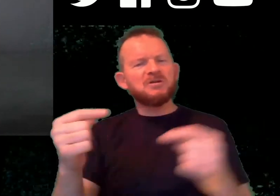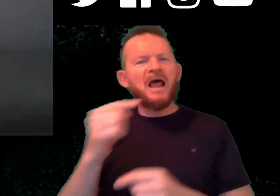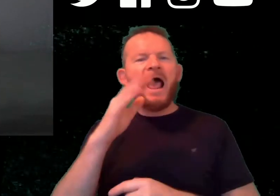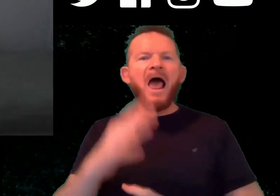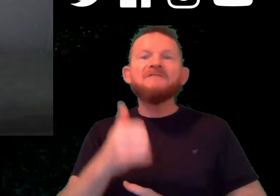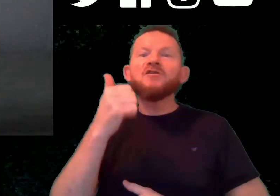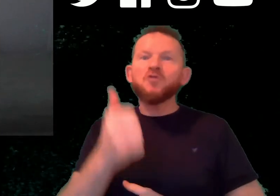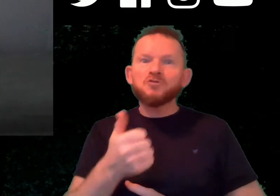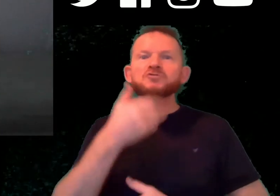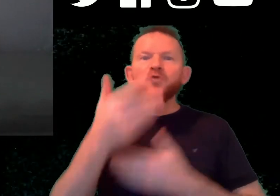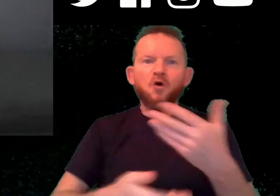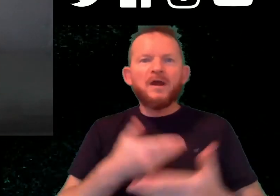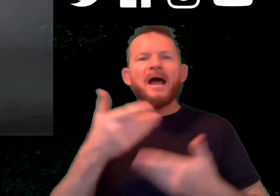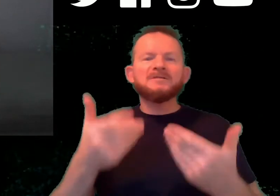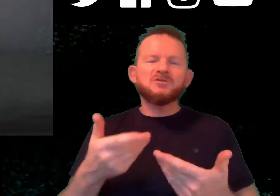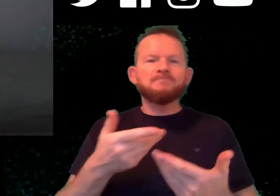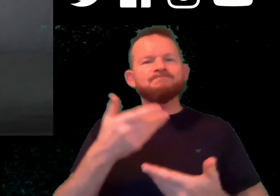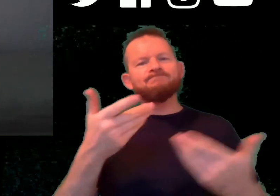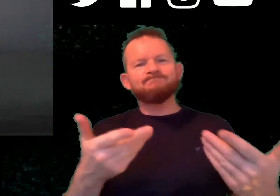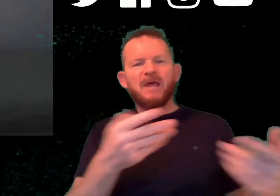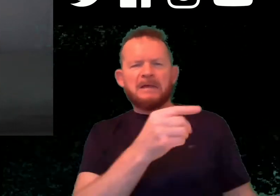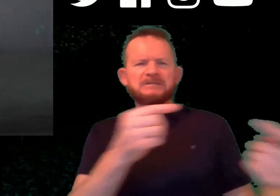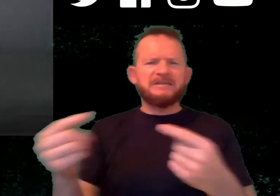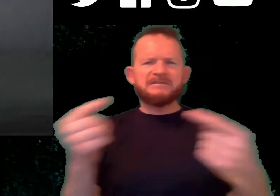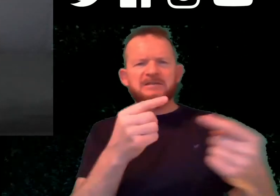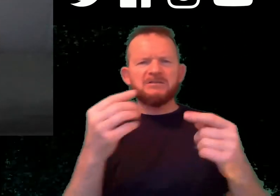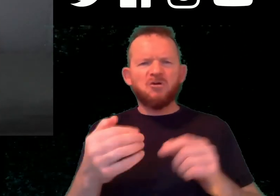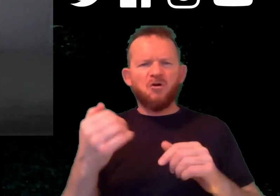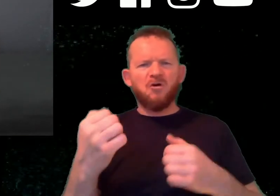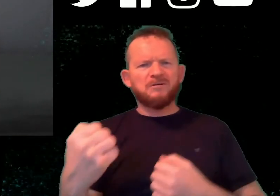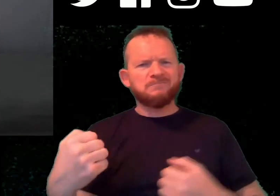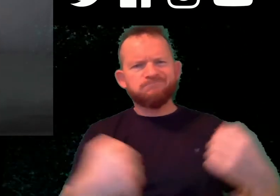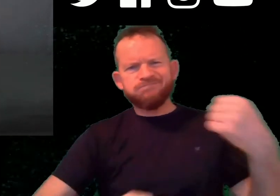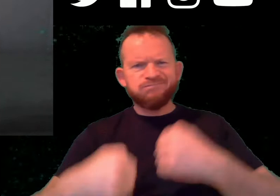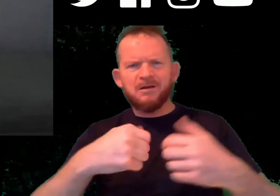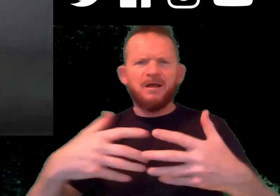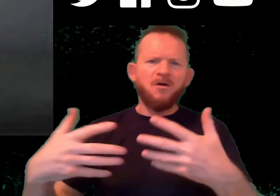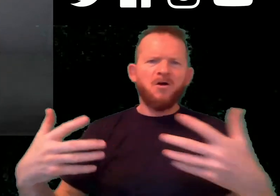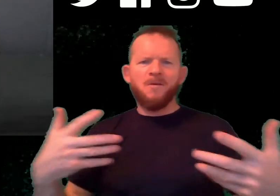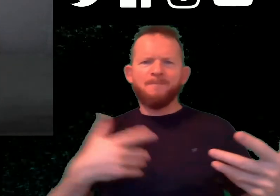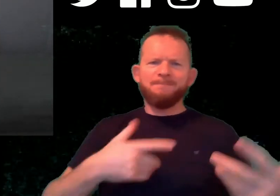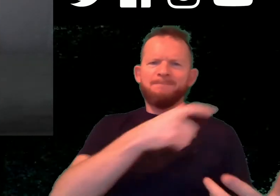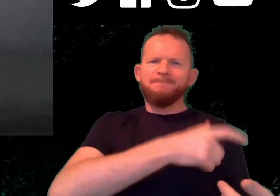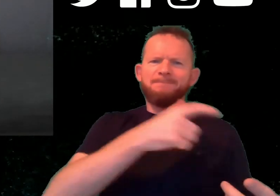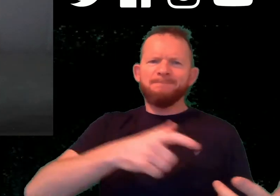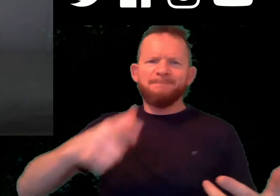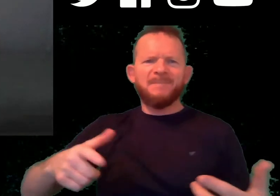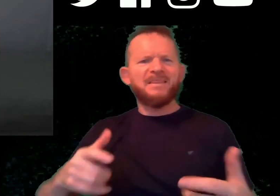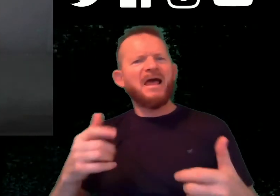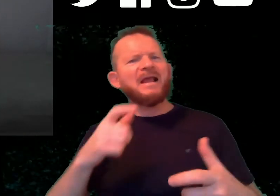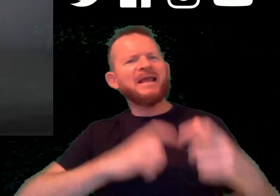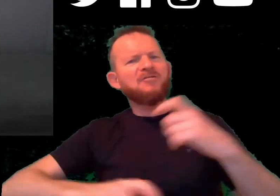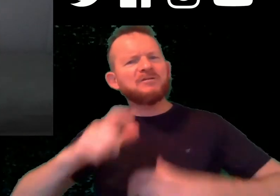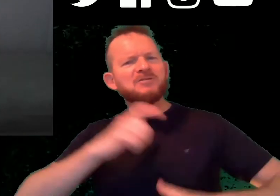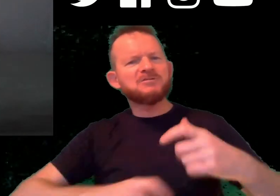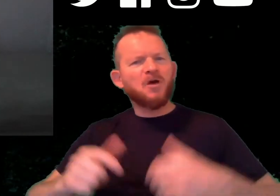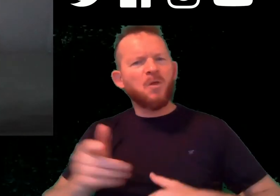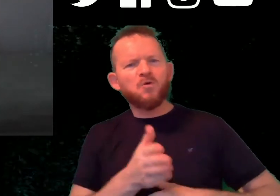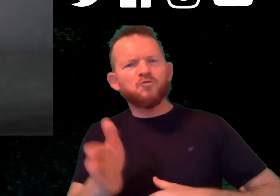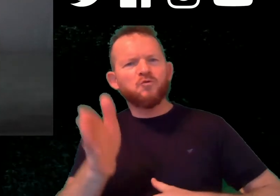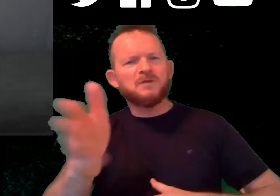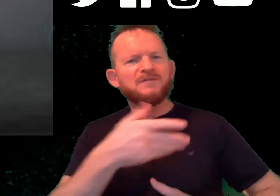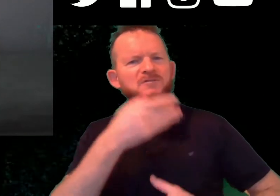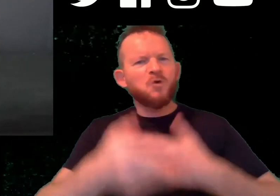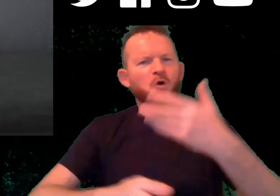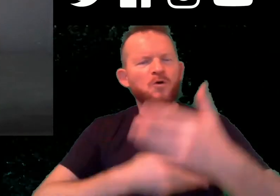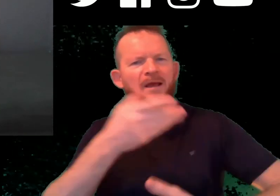opposition. Now, every good story has some kind of resistance or antagonist working against the main characters or the route you're trying to take the